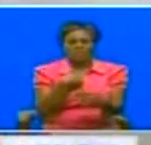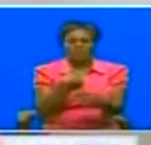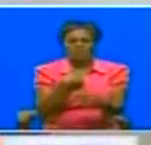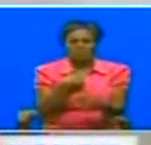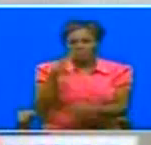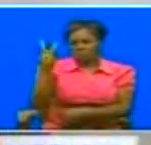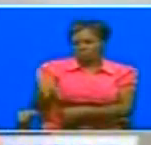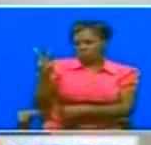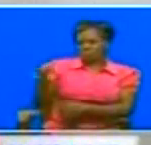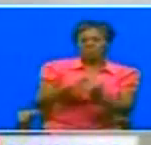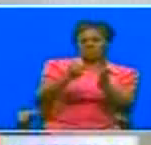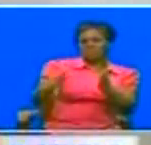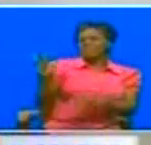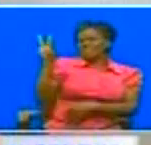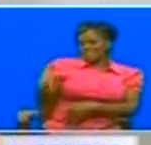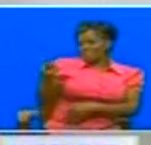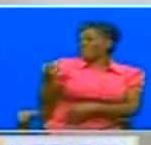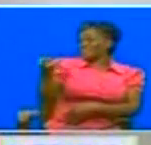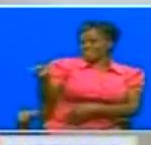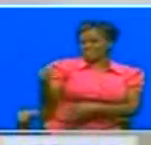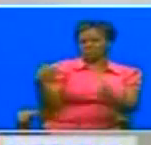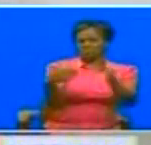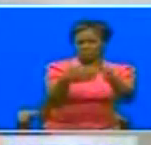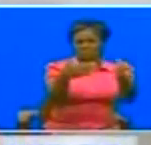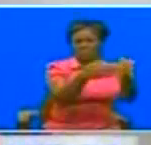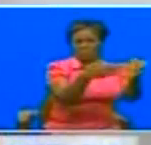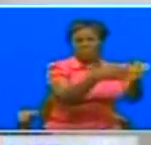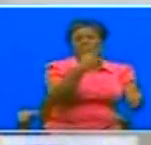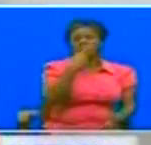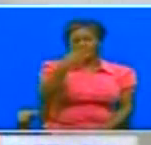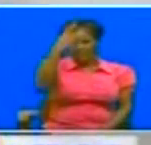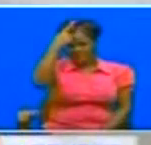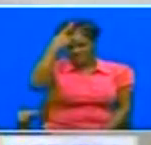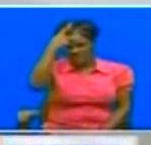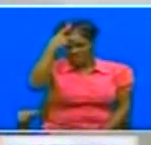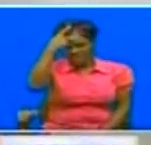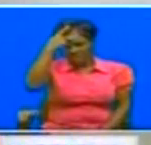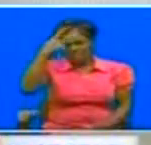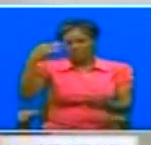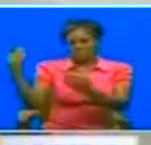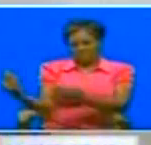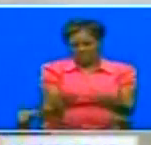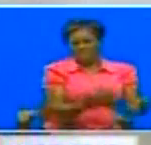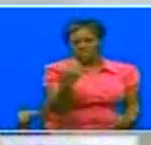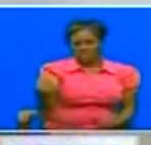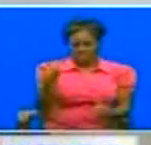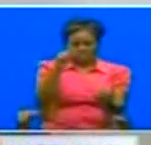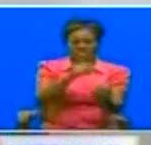stigma. Mm-hmm. It is stigma which is preventing parents bringing their children, getting tested themselves.